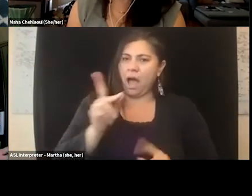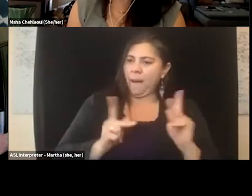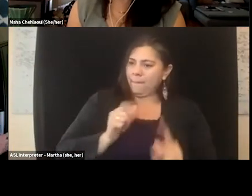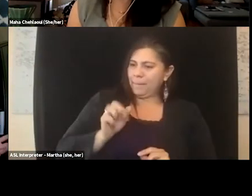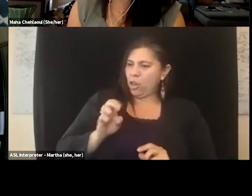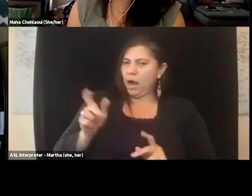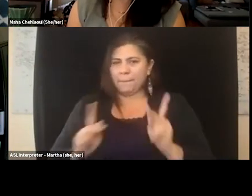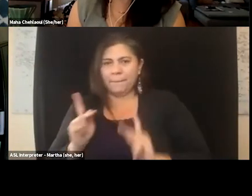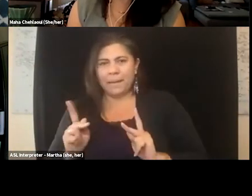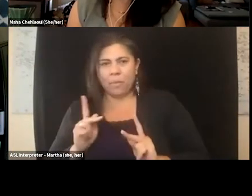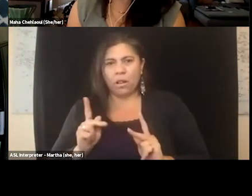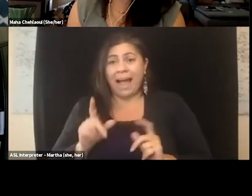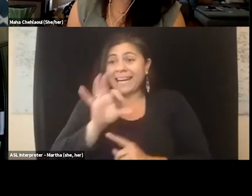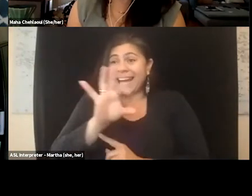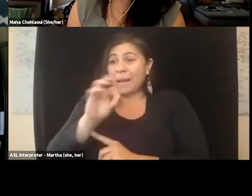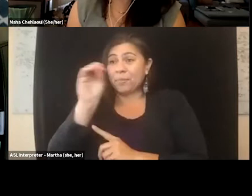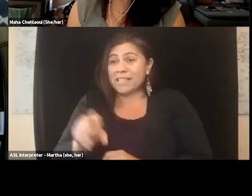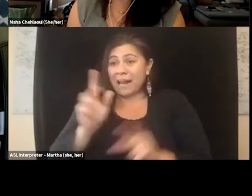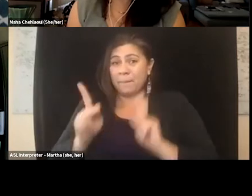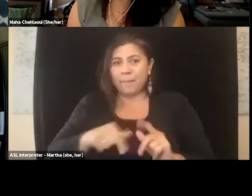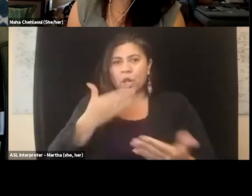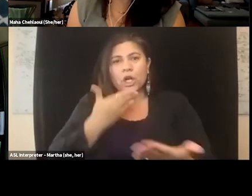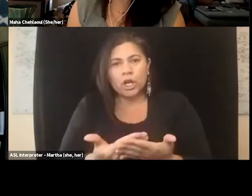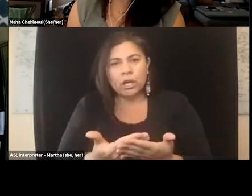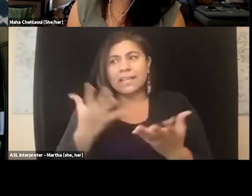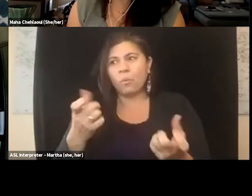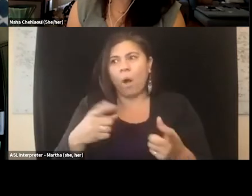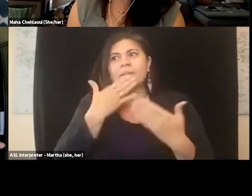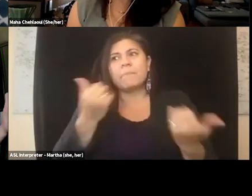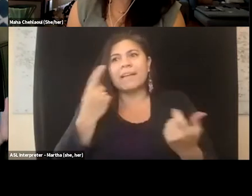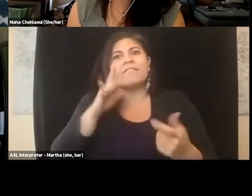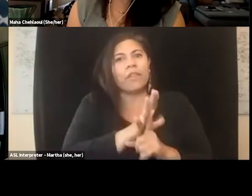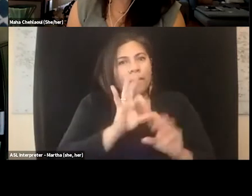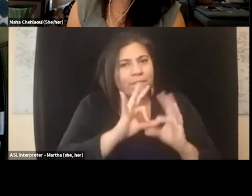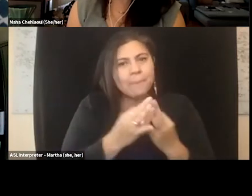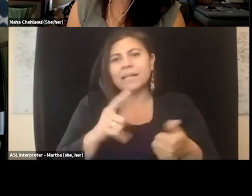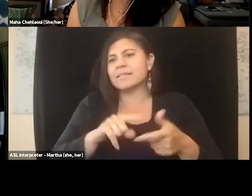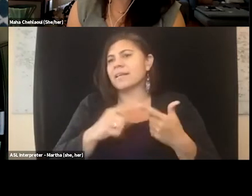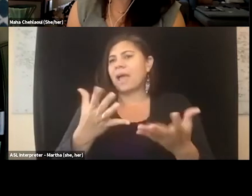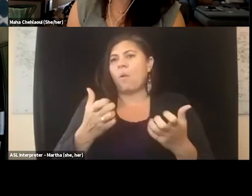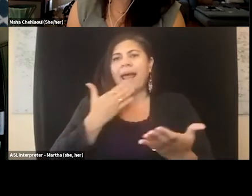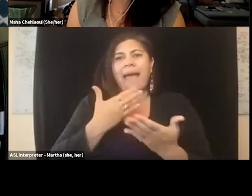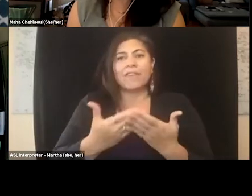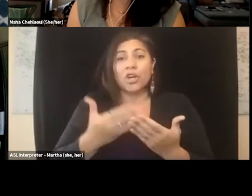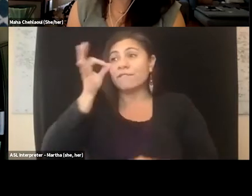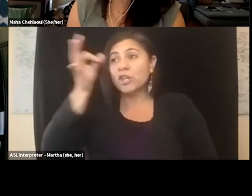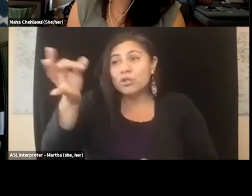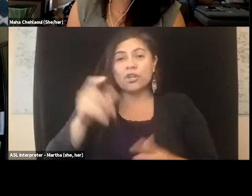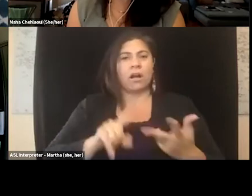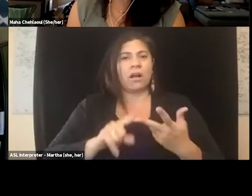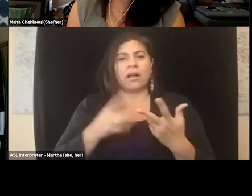people are good. Most 99% of people are good. They want what's best for their families, and they want to have a future that they can have